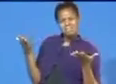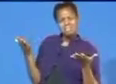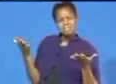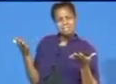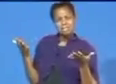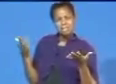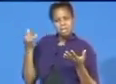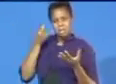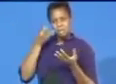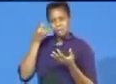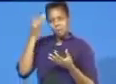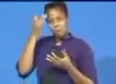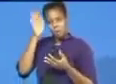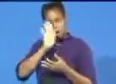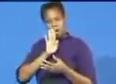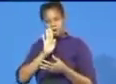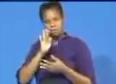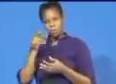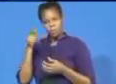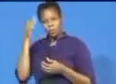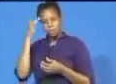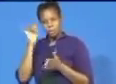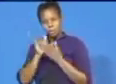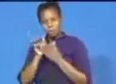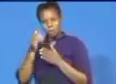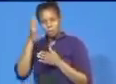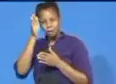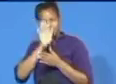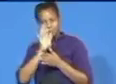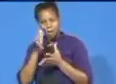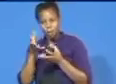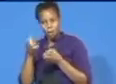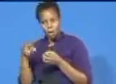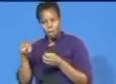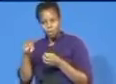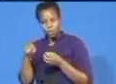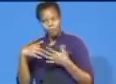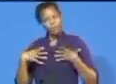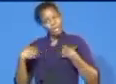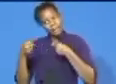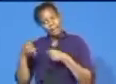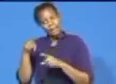If you knew God, you would know that God don't intend for you to cure him.